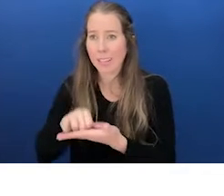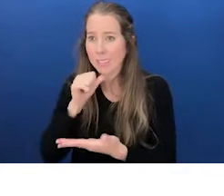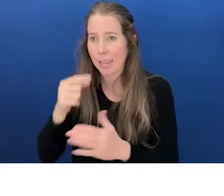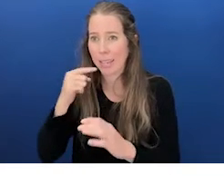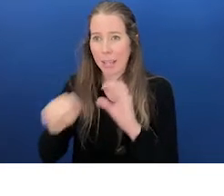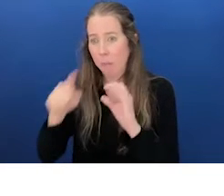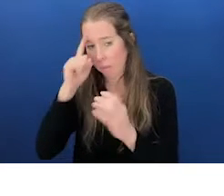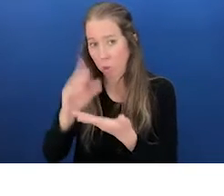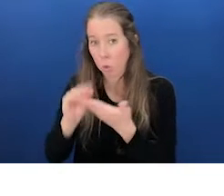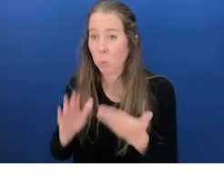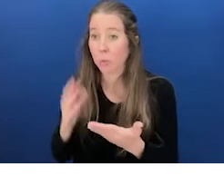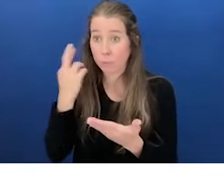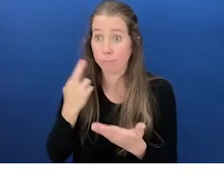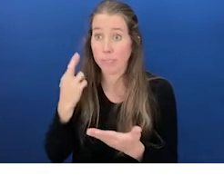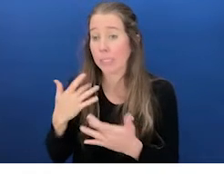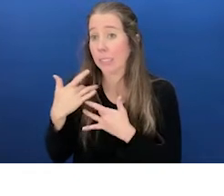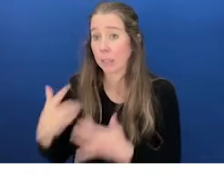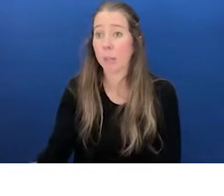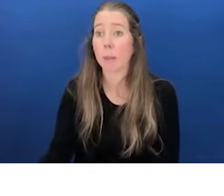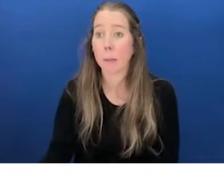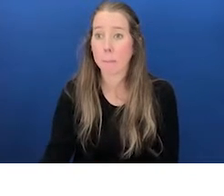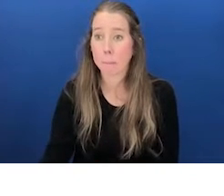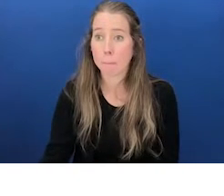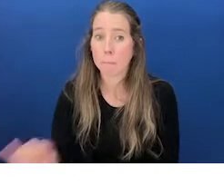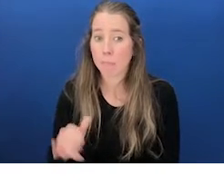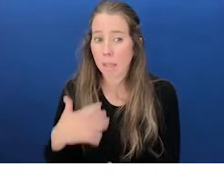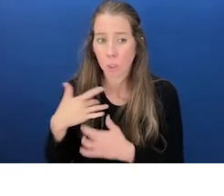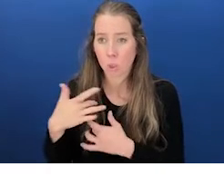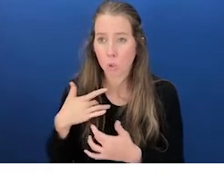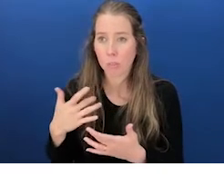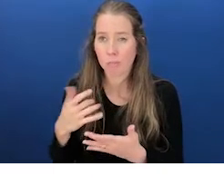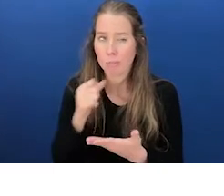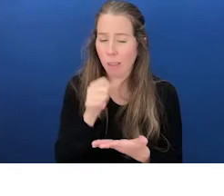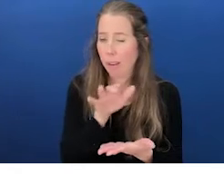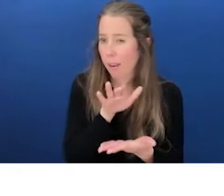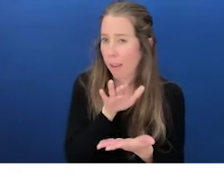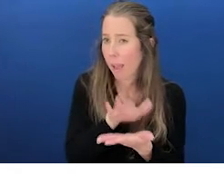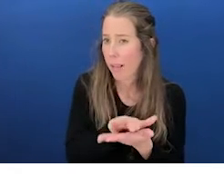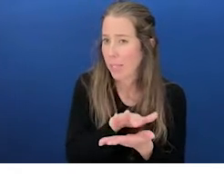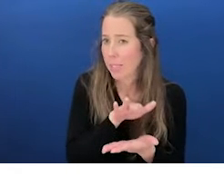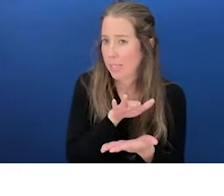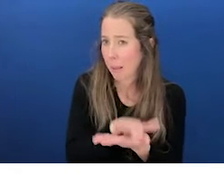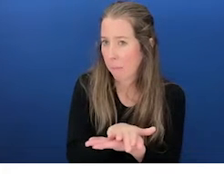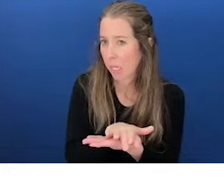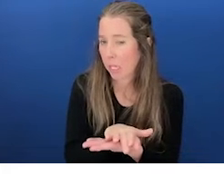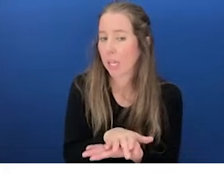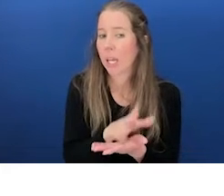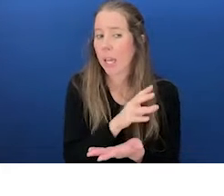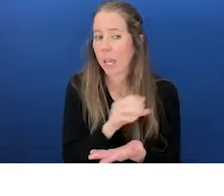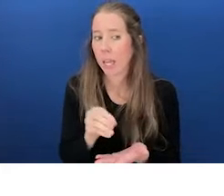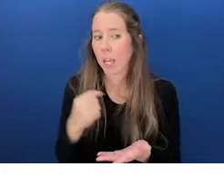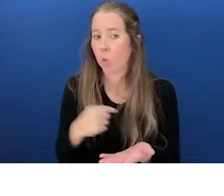to students, because usually that is a concern that is non-academic. And we want the